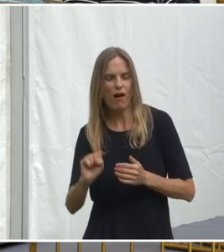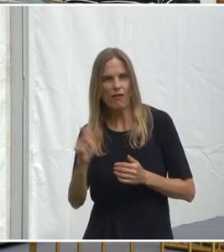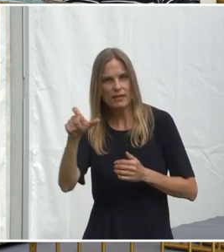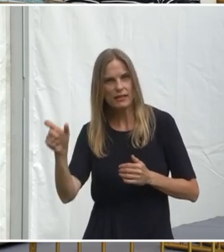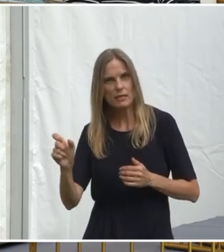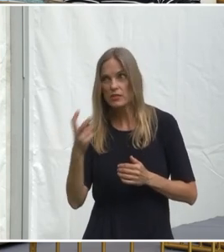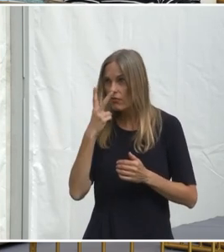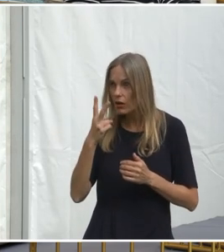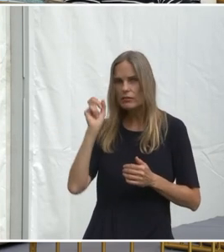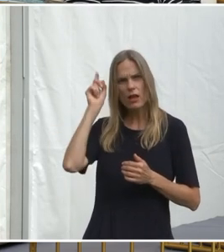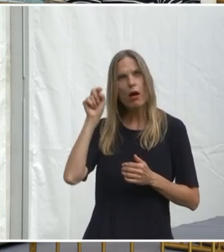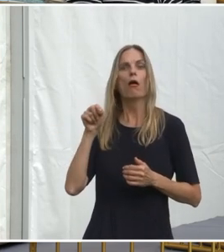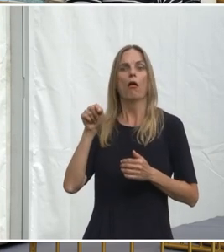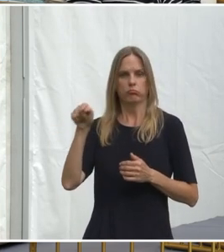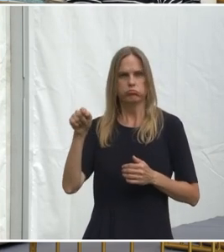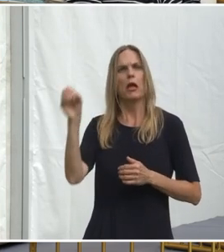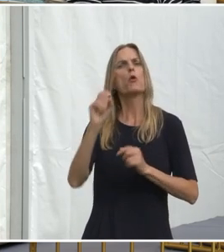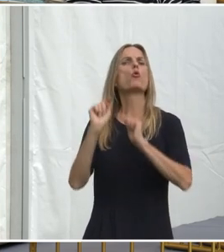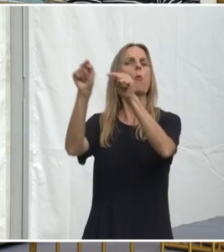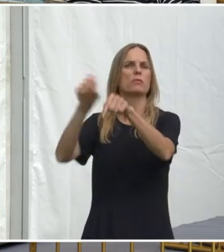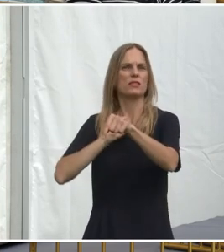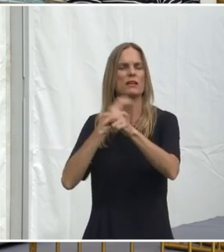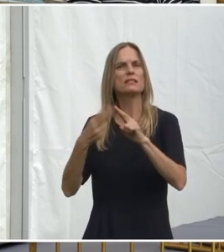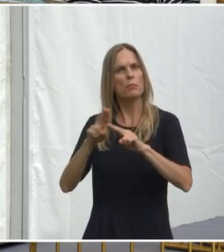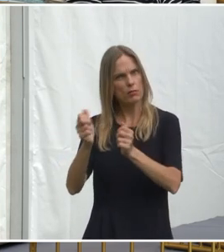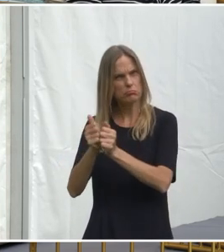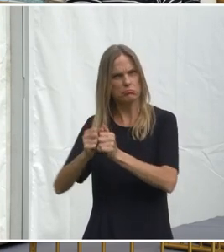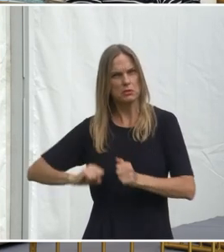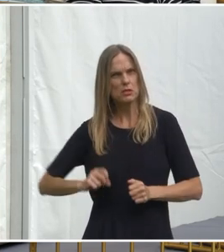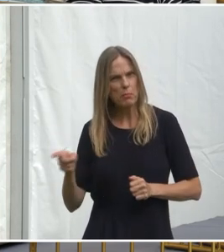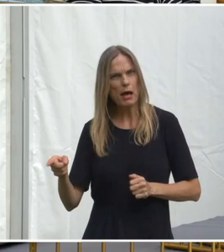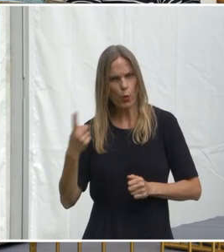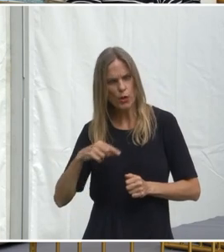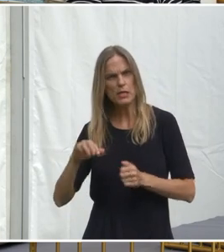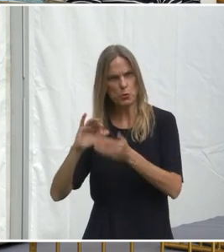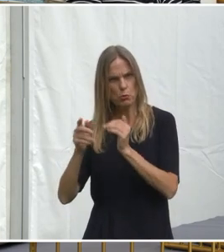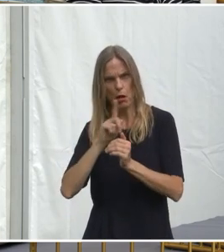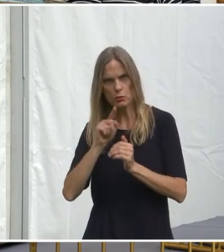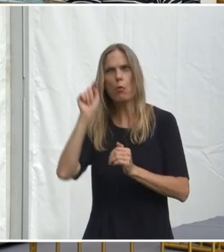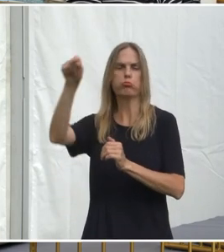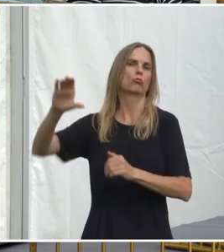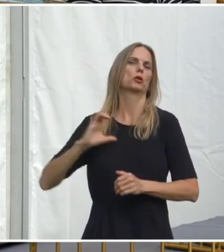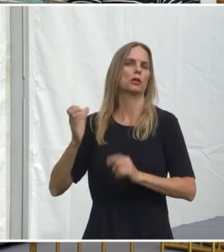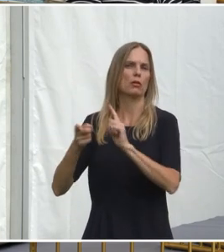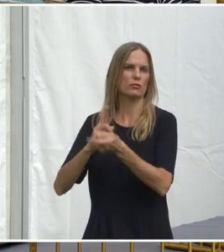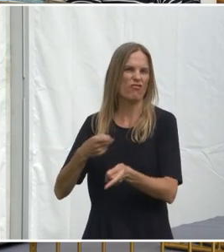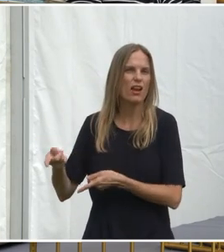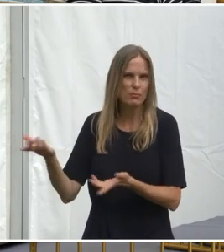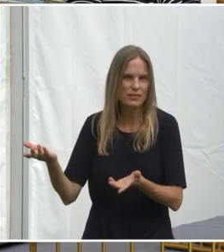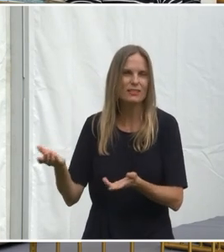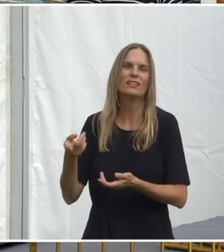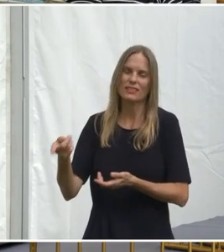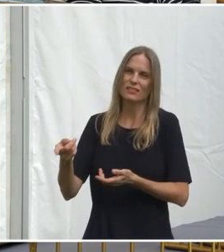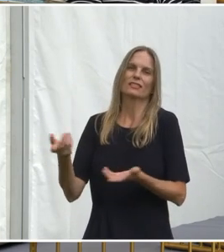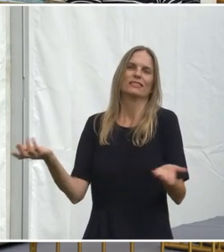that my, you know, fellow guy from the same village made it there. So that is